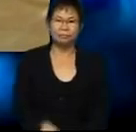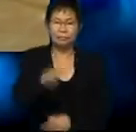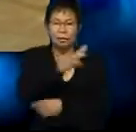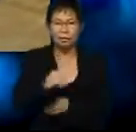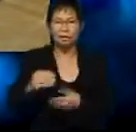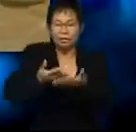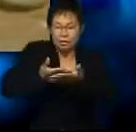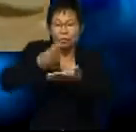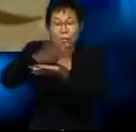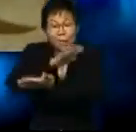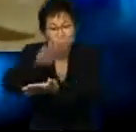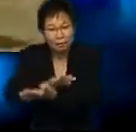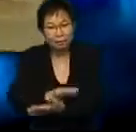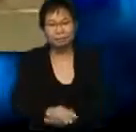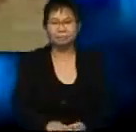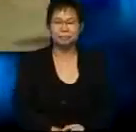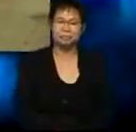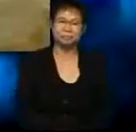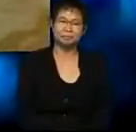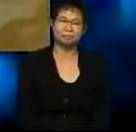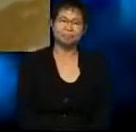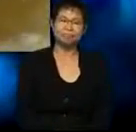and a filter paper.